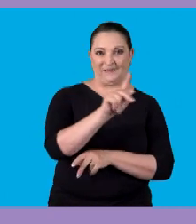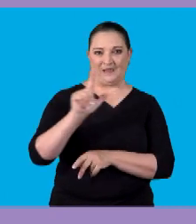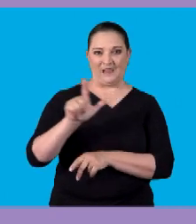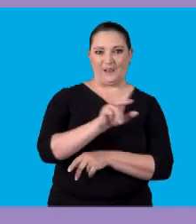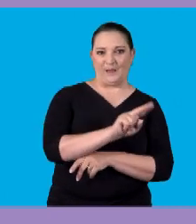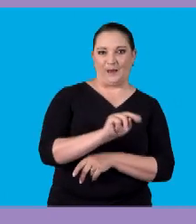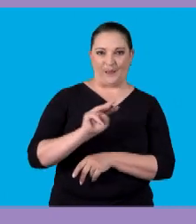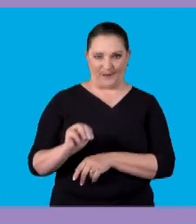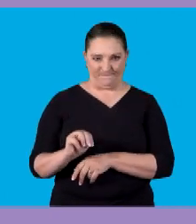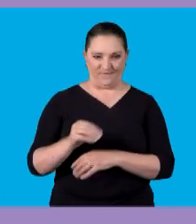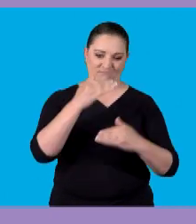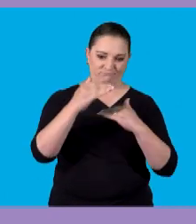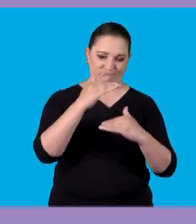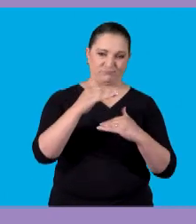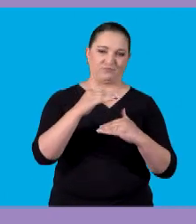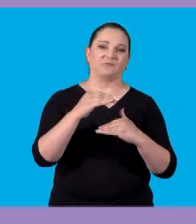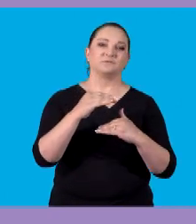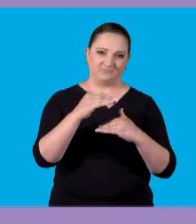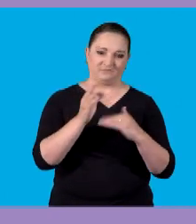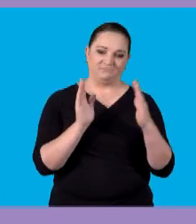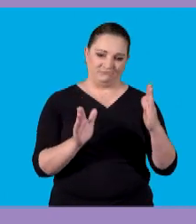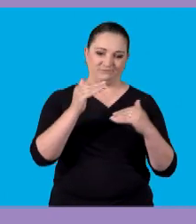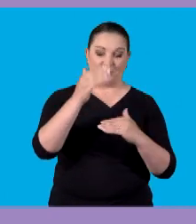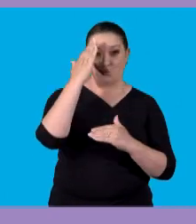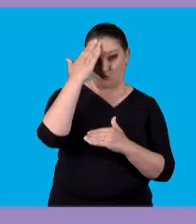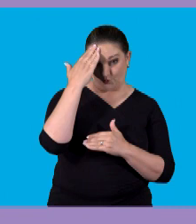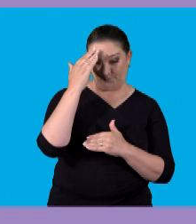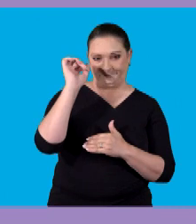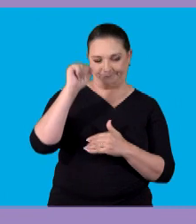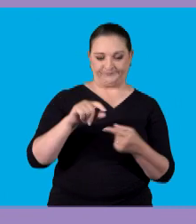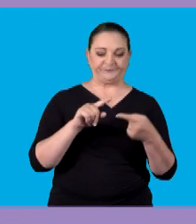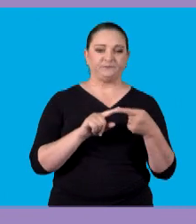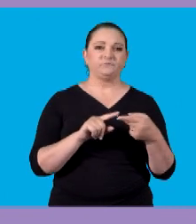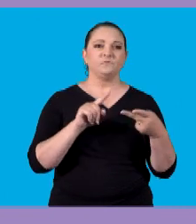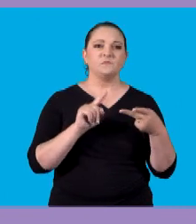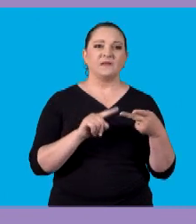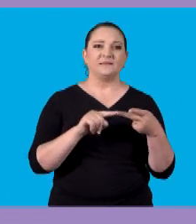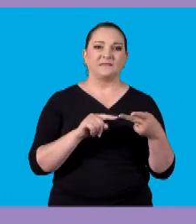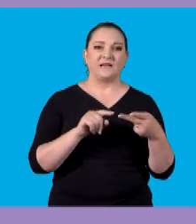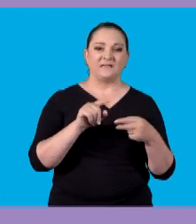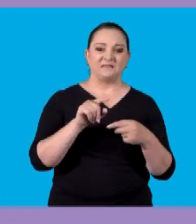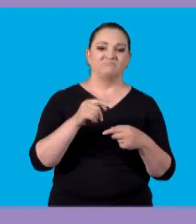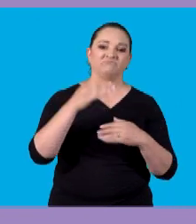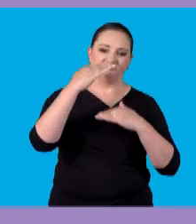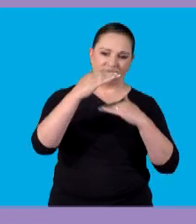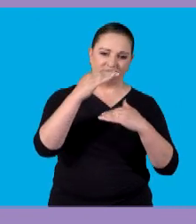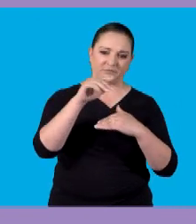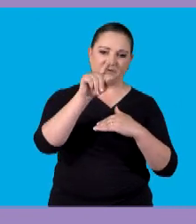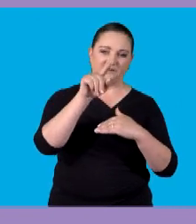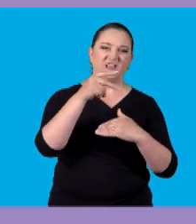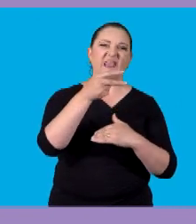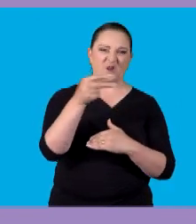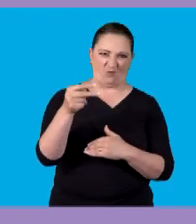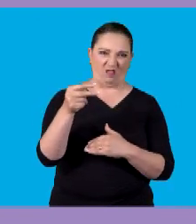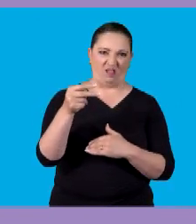So again, we have those opposite sides that are parallel each other. Then we have the equal sides, which is of